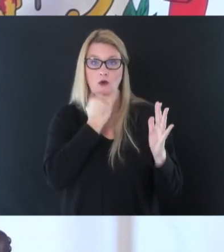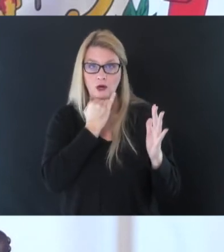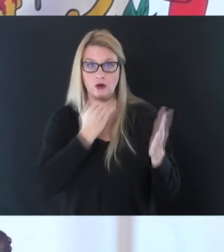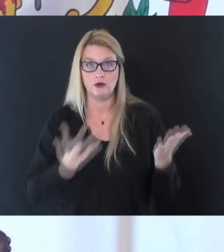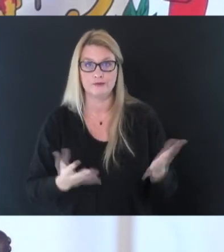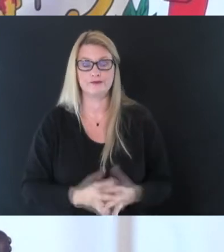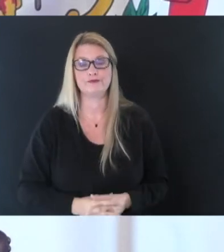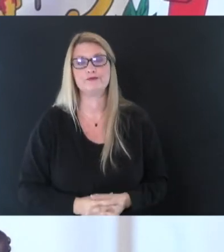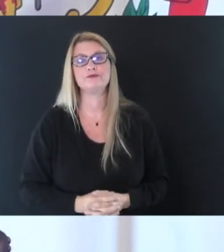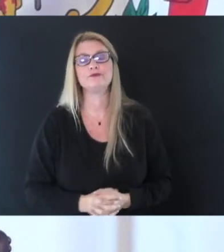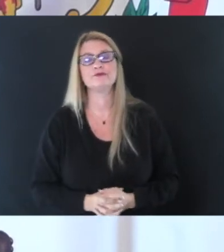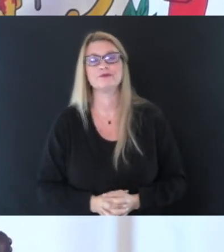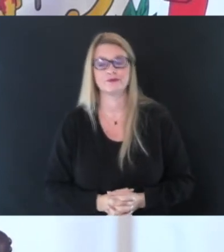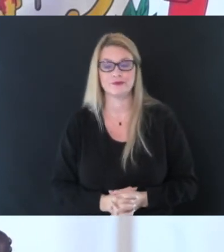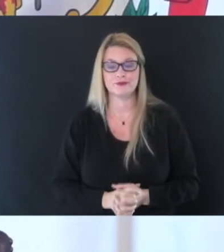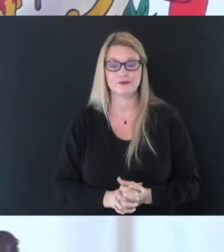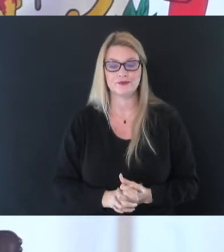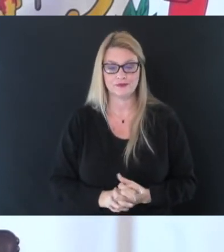or to those families.